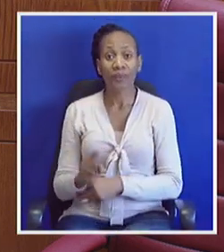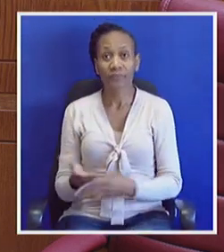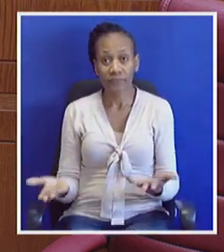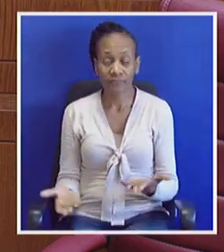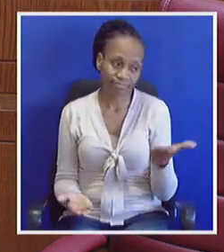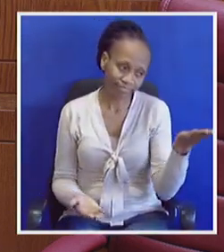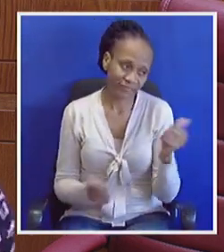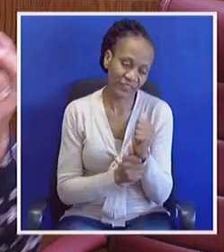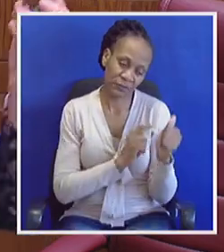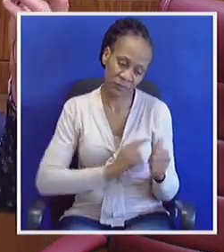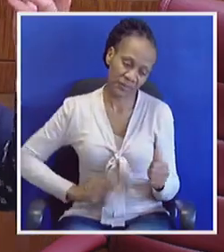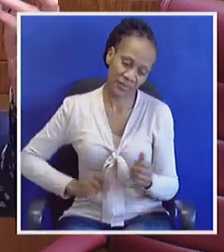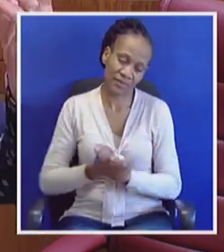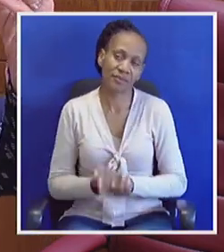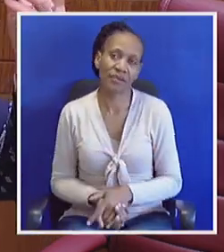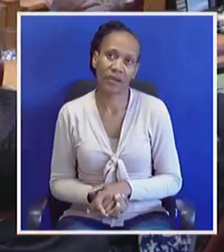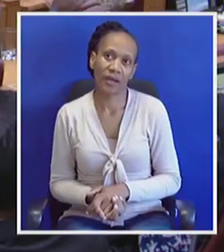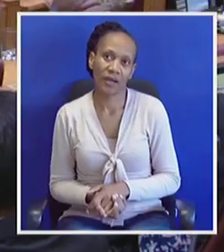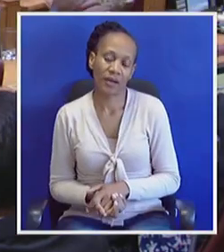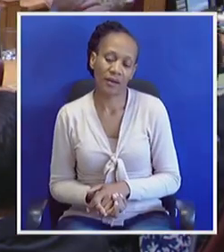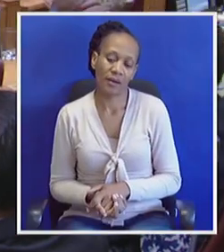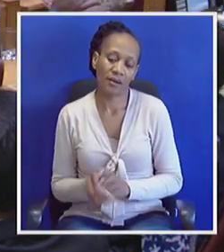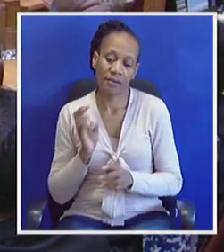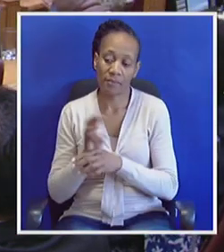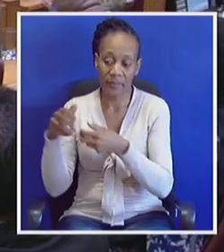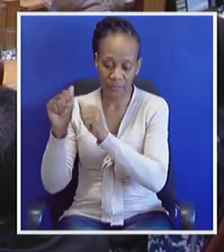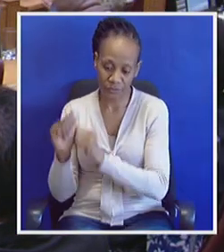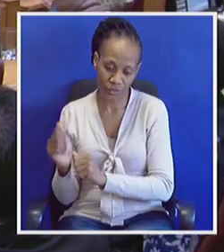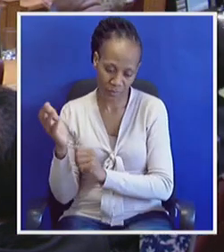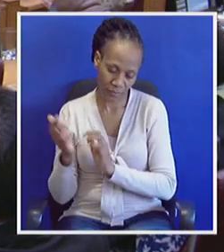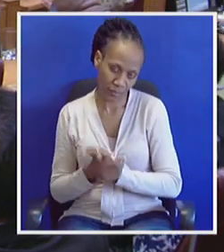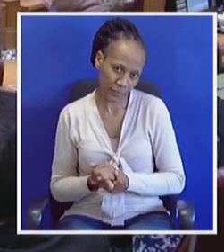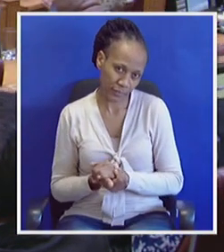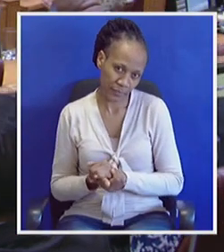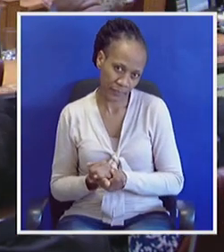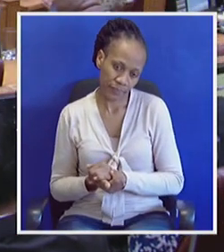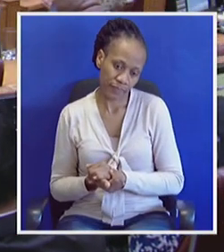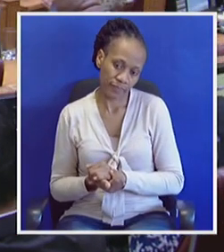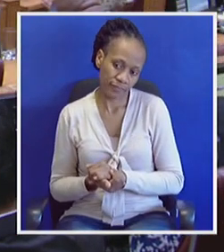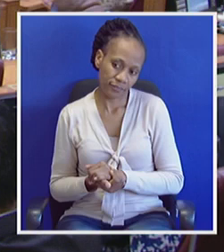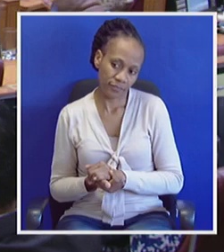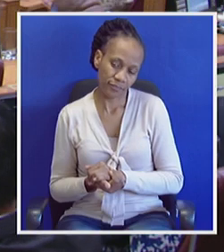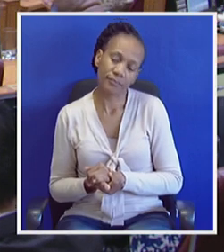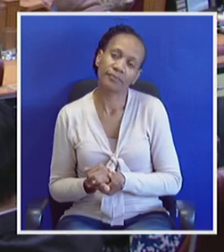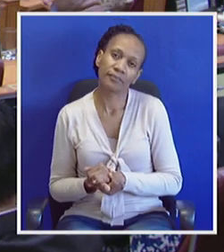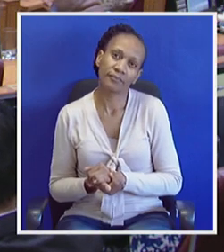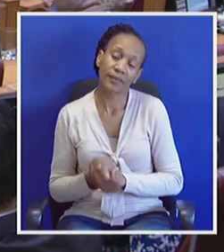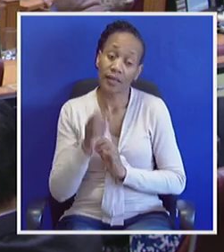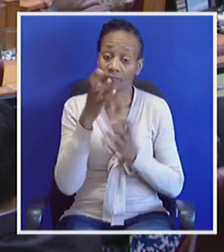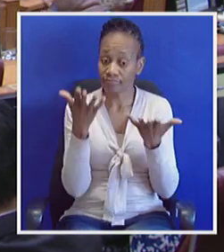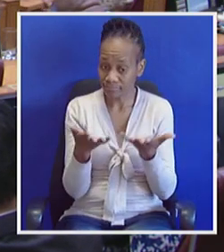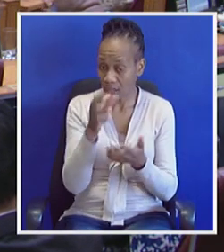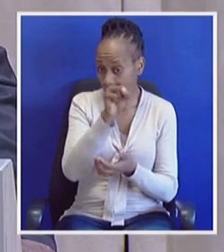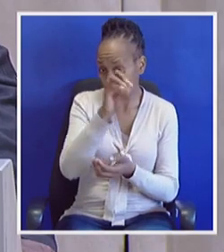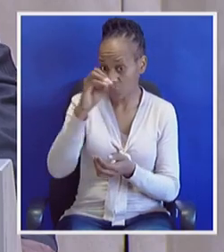Thank you, Deputy President. Madam Chairperson, the state institutions that